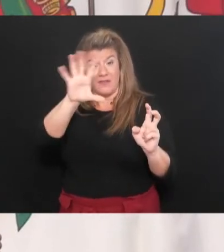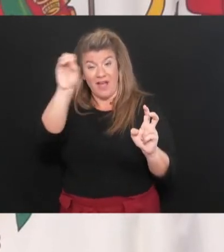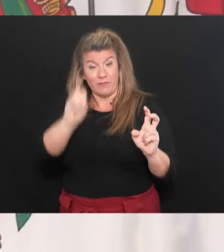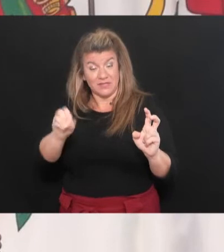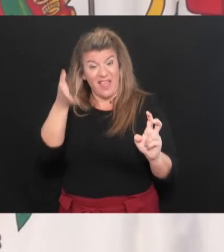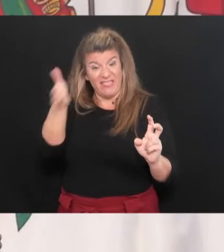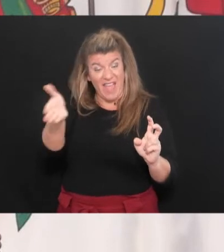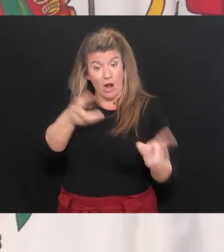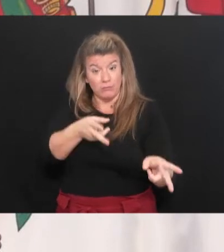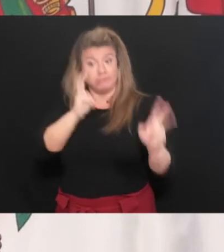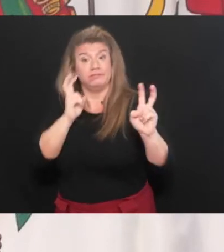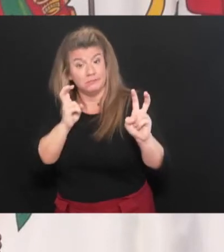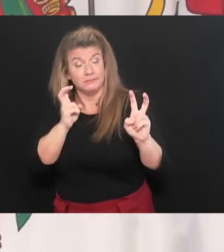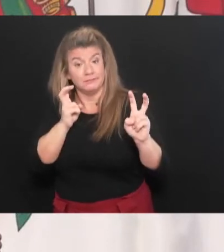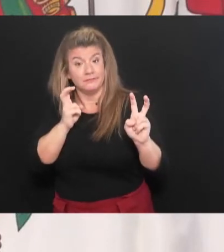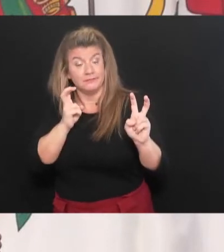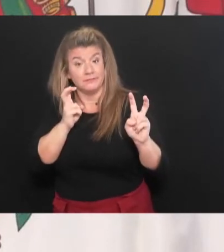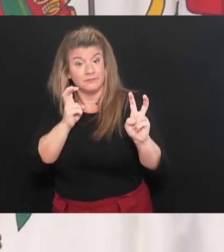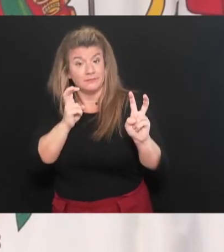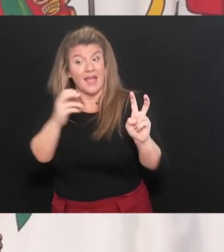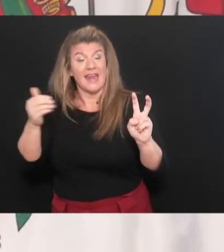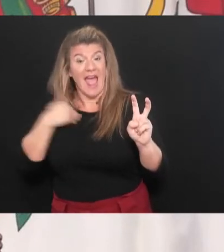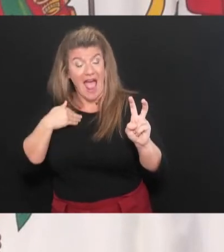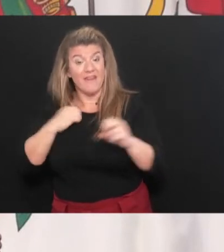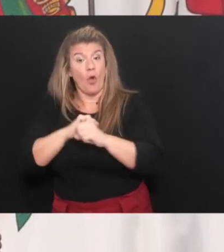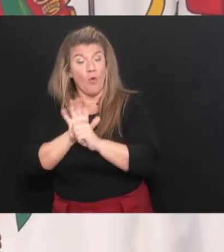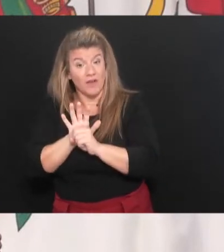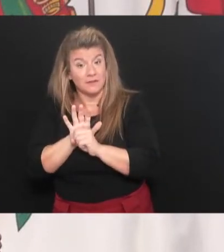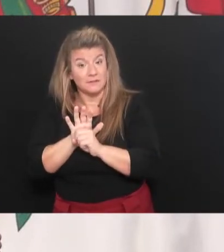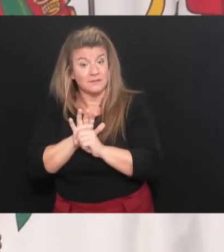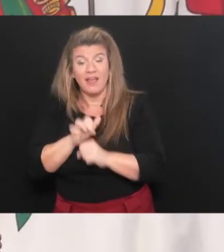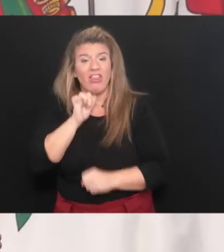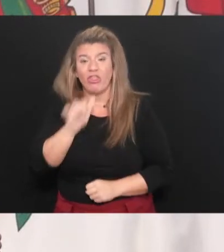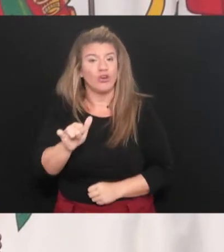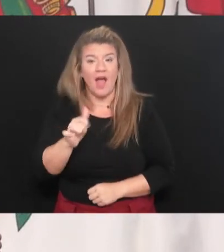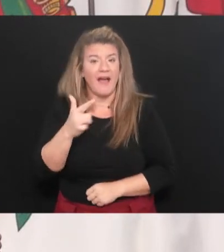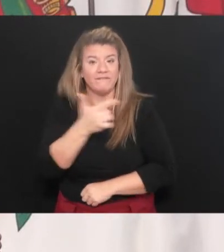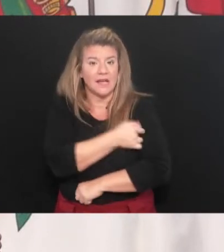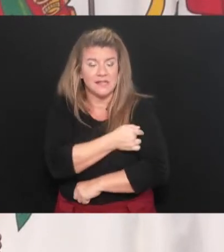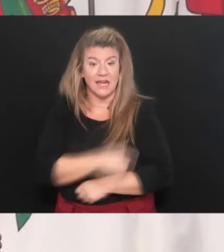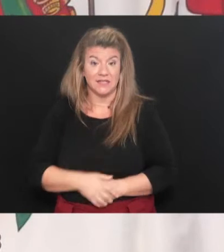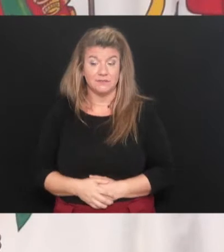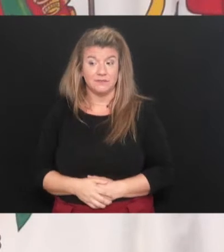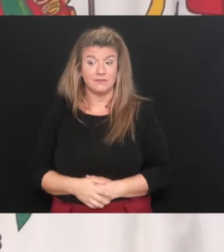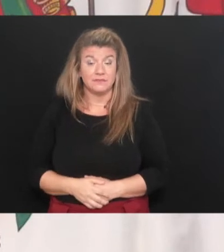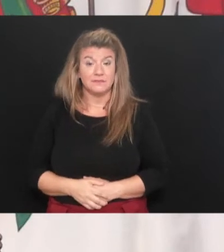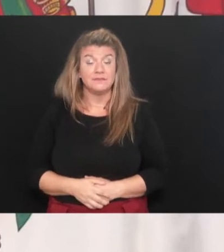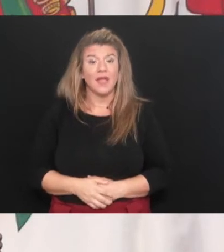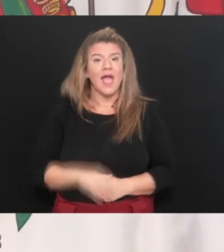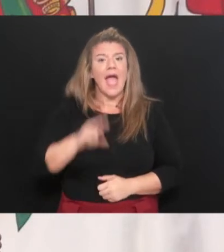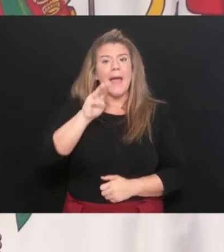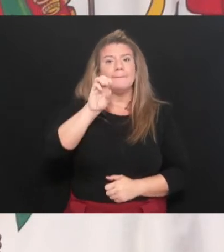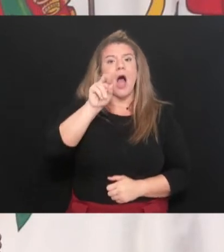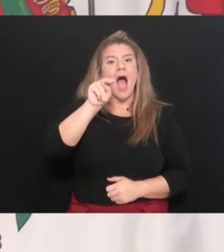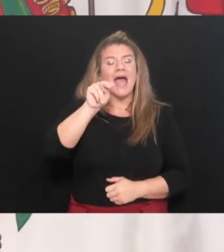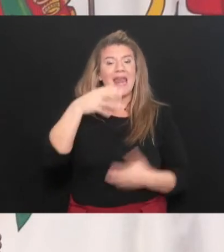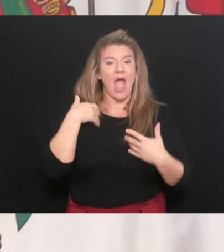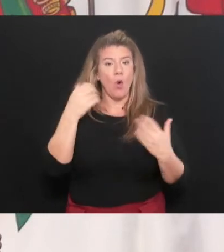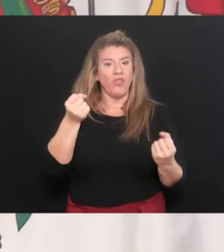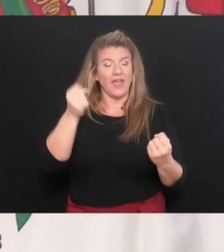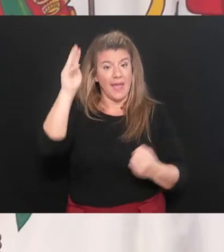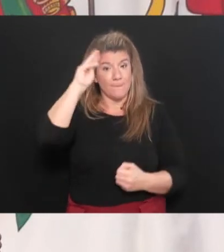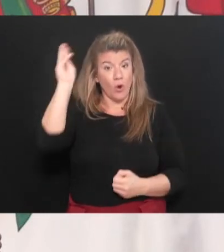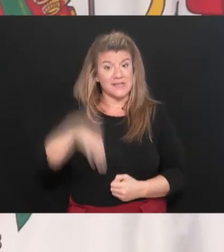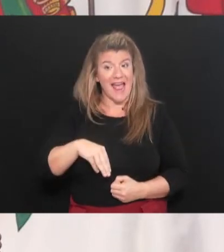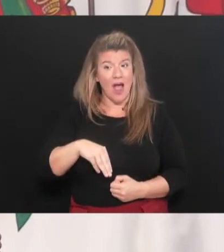hospitalized and have COVID are not vaccinated. At Mon Health in Morgantown,